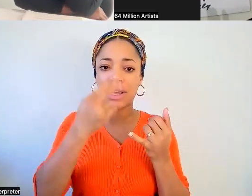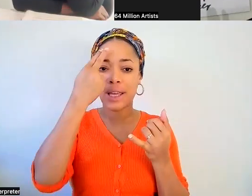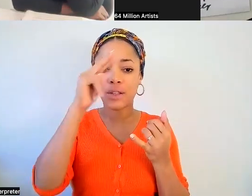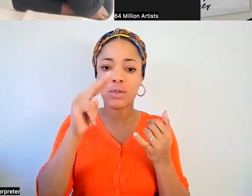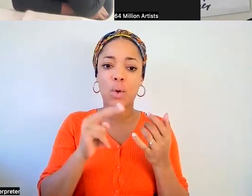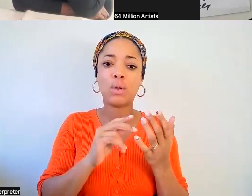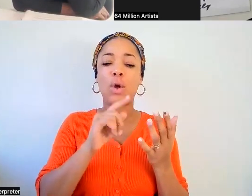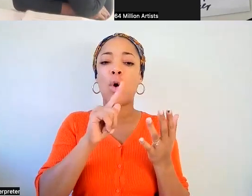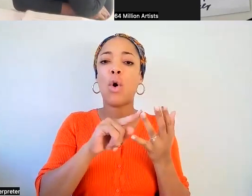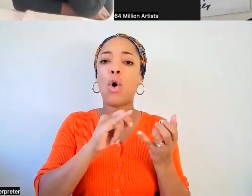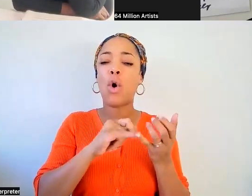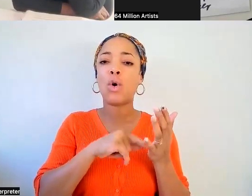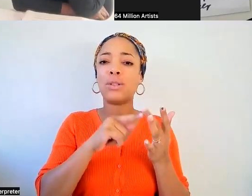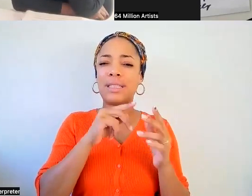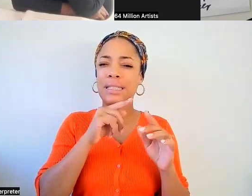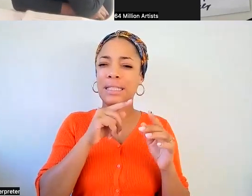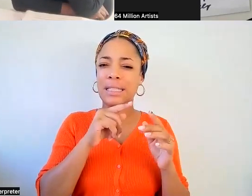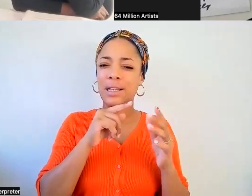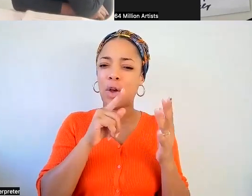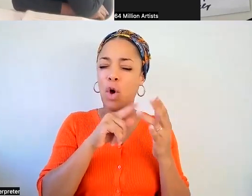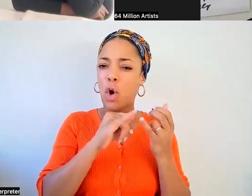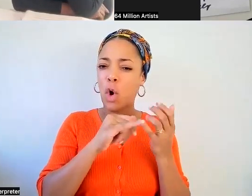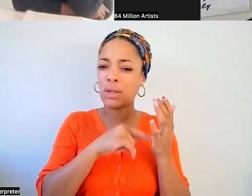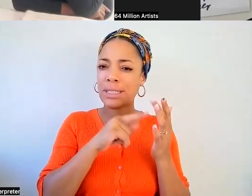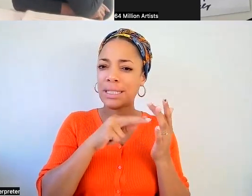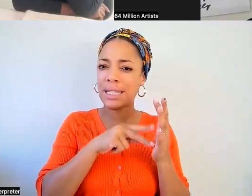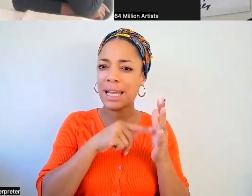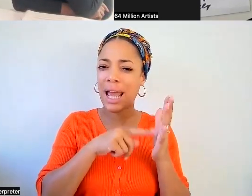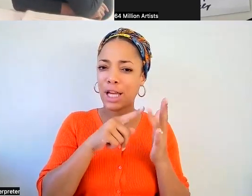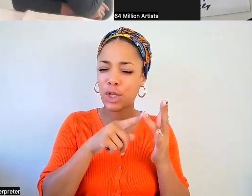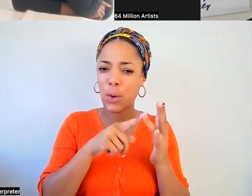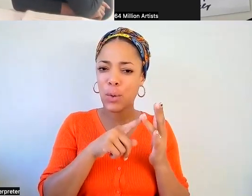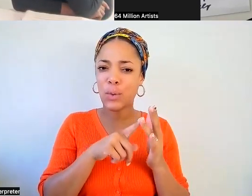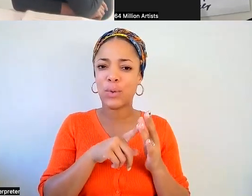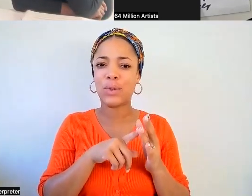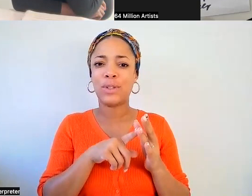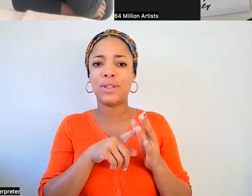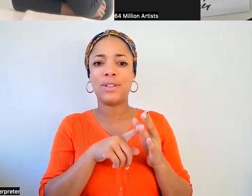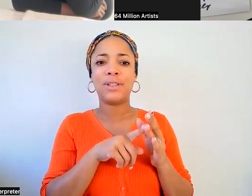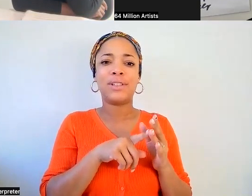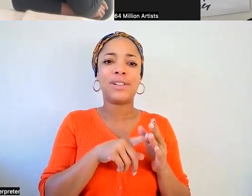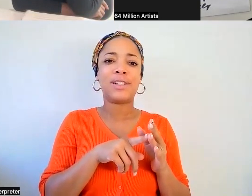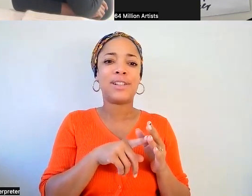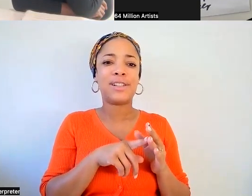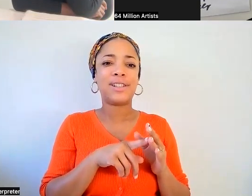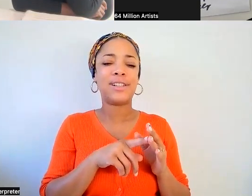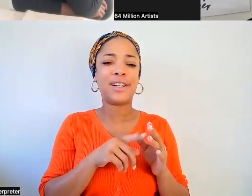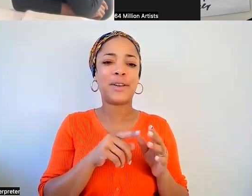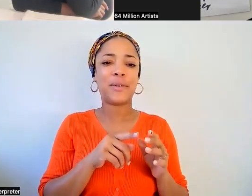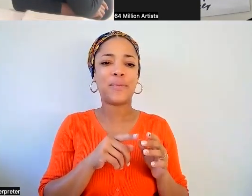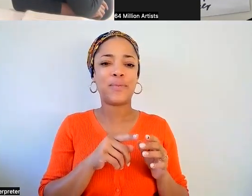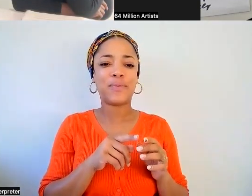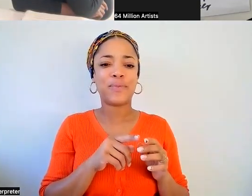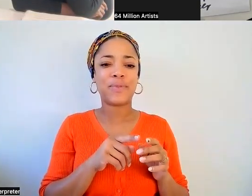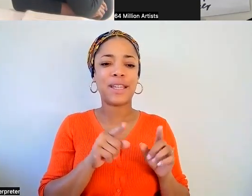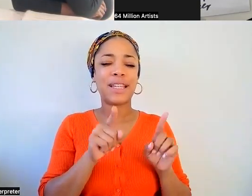ostinato. Yes? I've got a music specialist. These are big words. There. Who, by the way, our music specialist here, I just want to share this with you, likes lemon